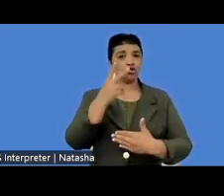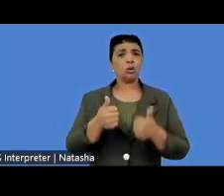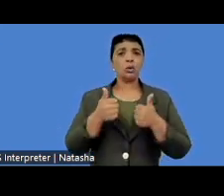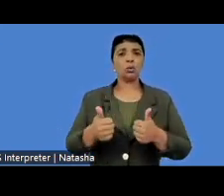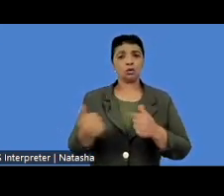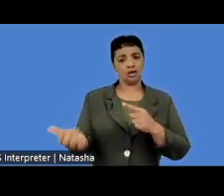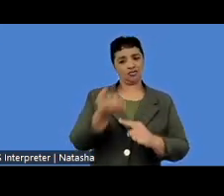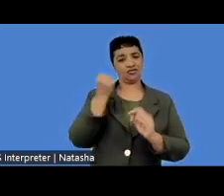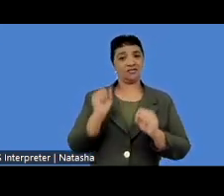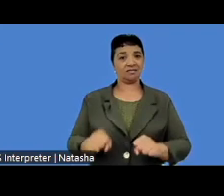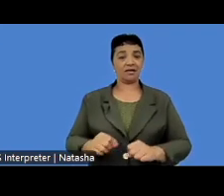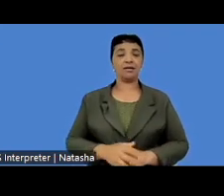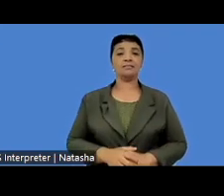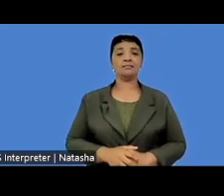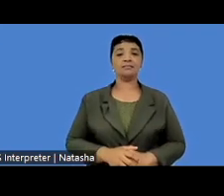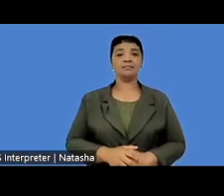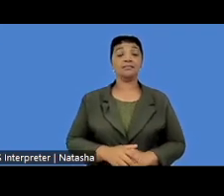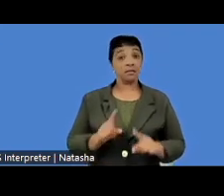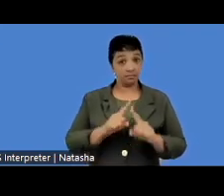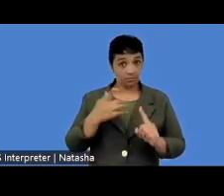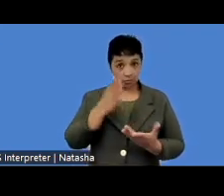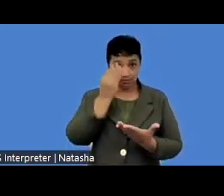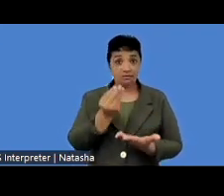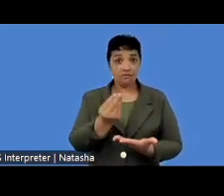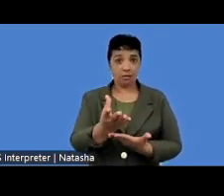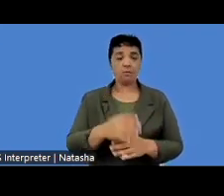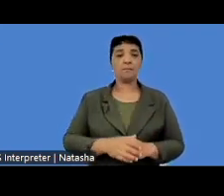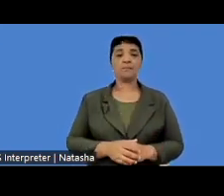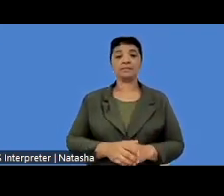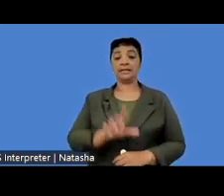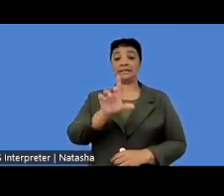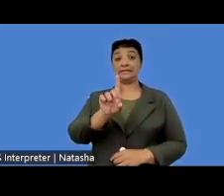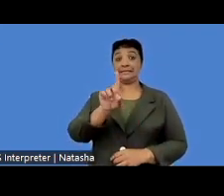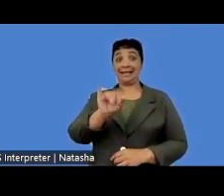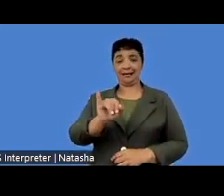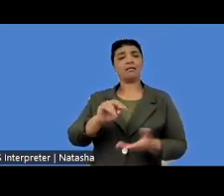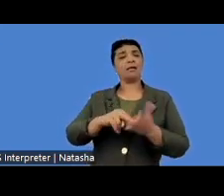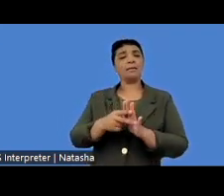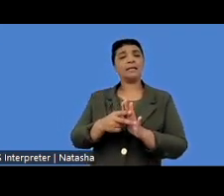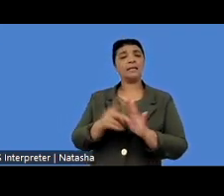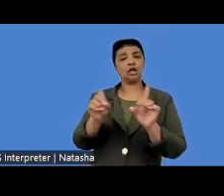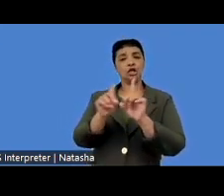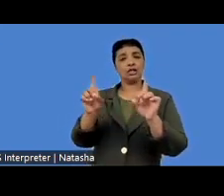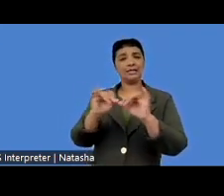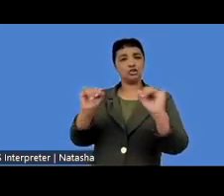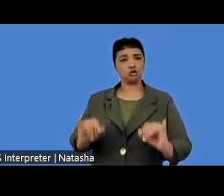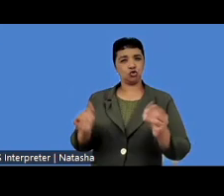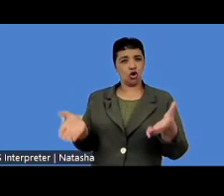I should highlight that without DI reform, it would be also impossible